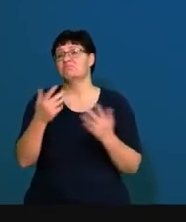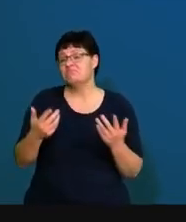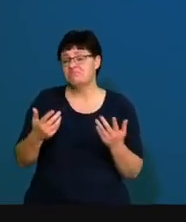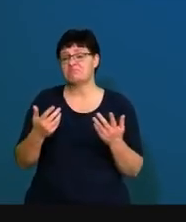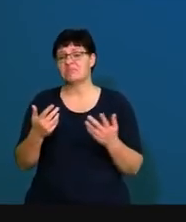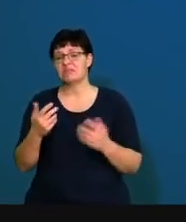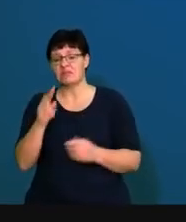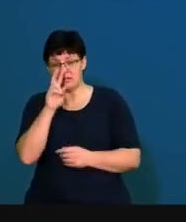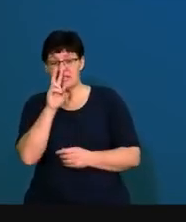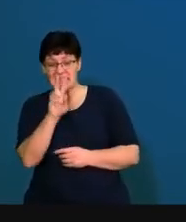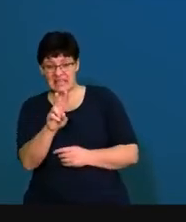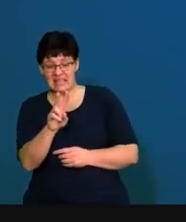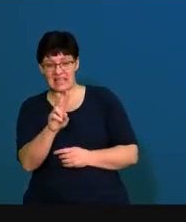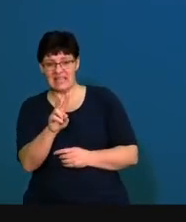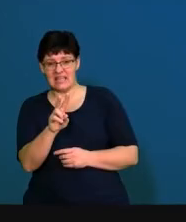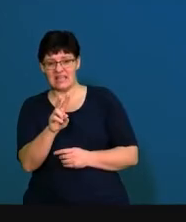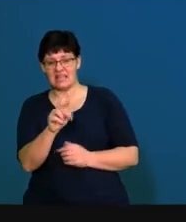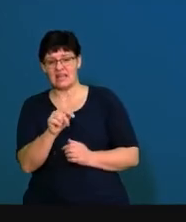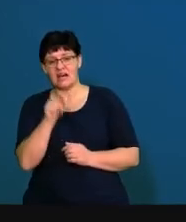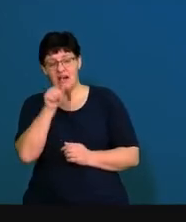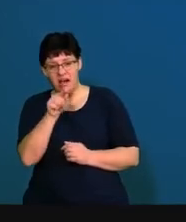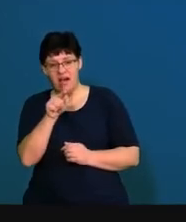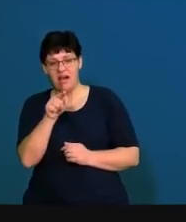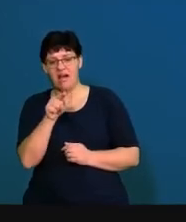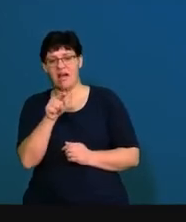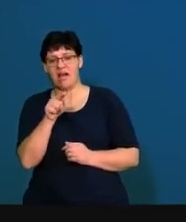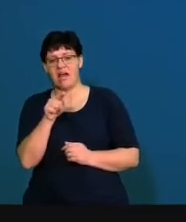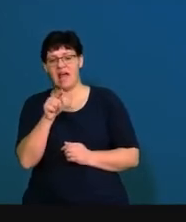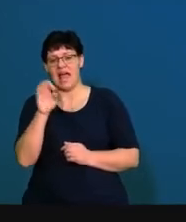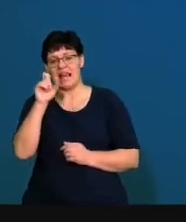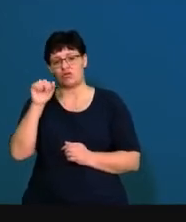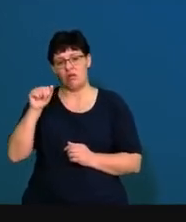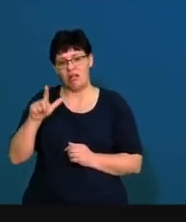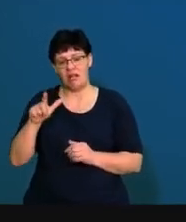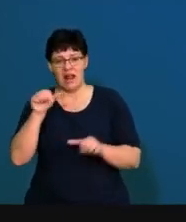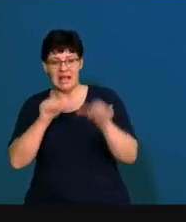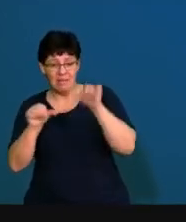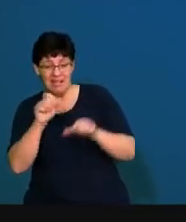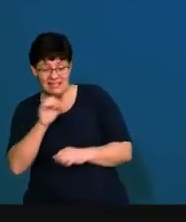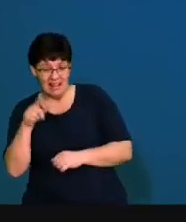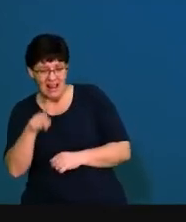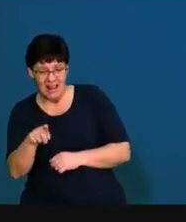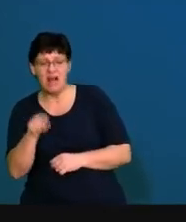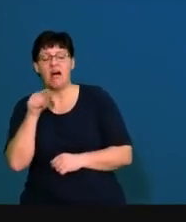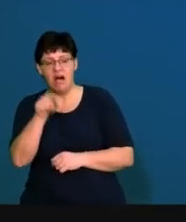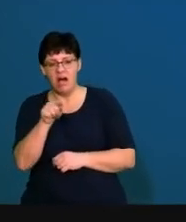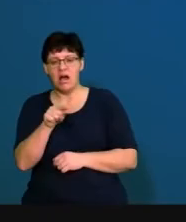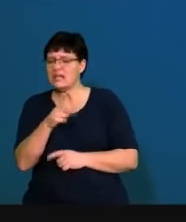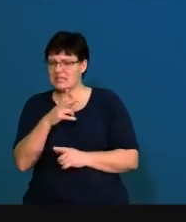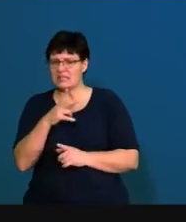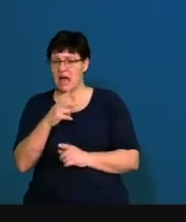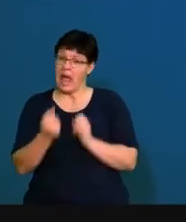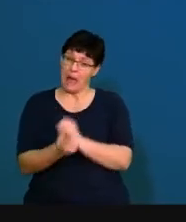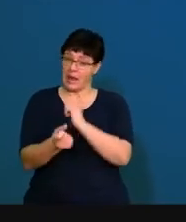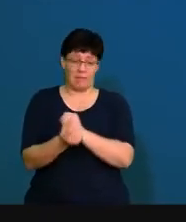that this type of an electrochemical cell for the electrolysis of sodium chloride is less